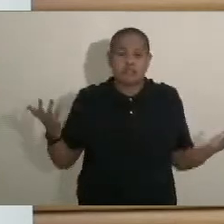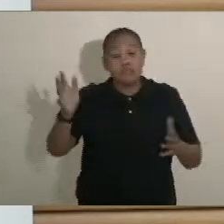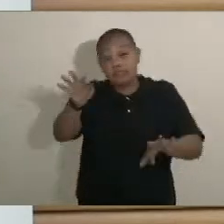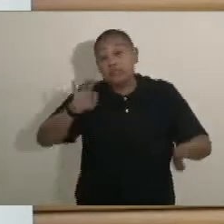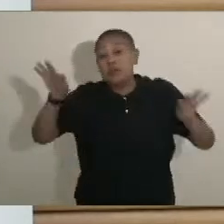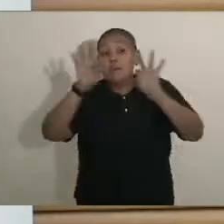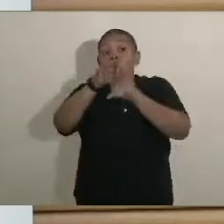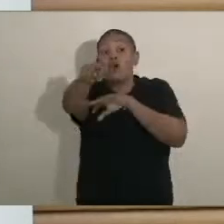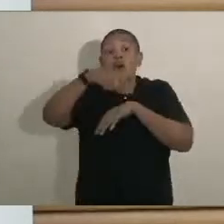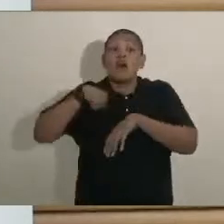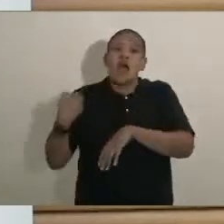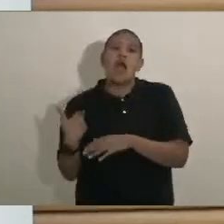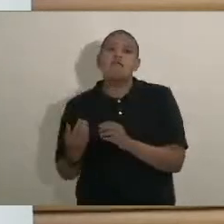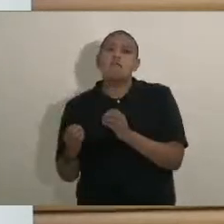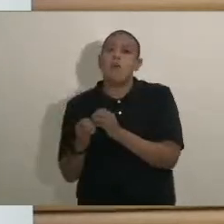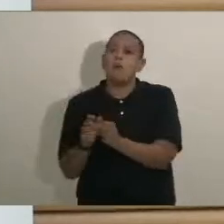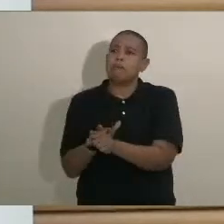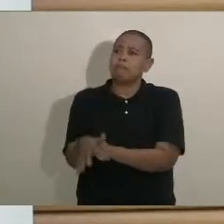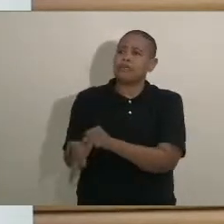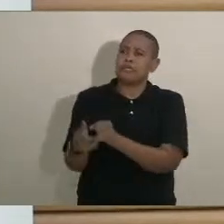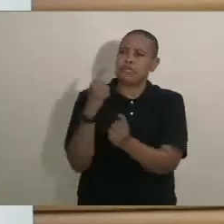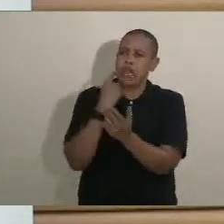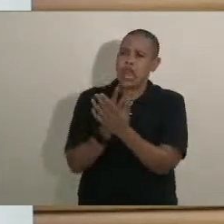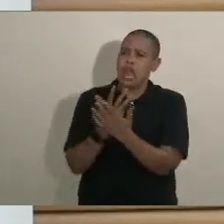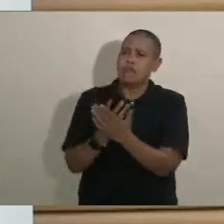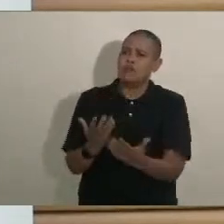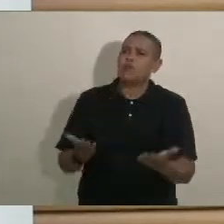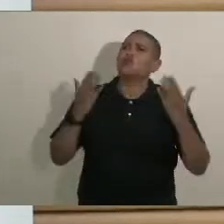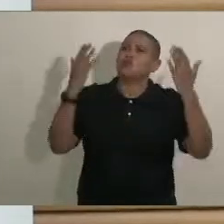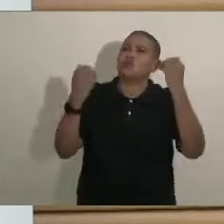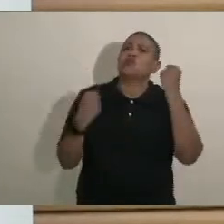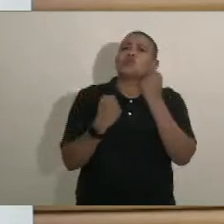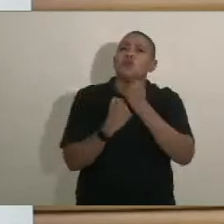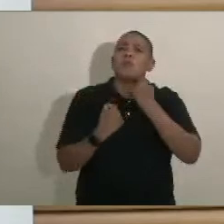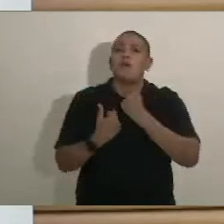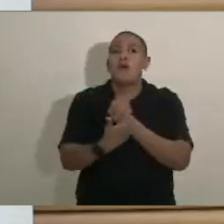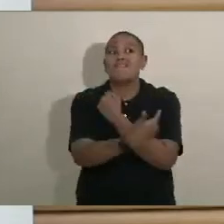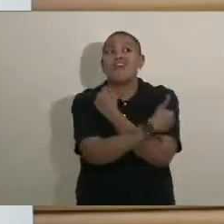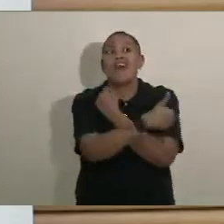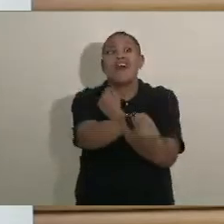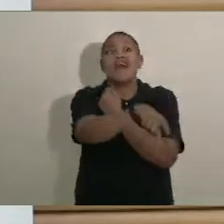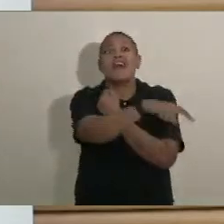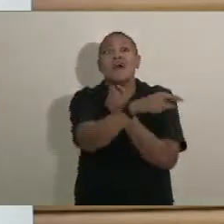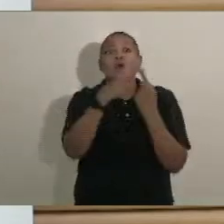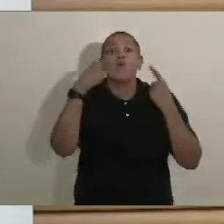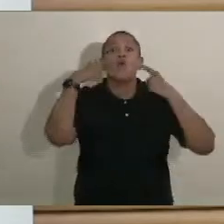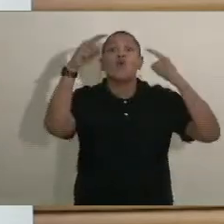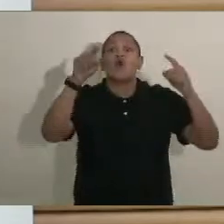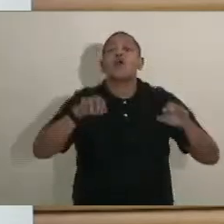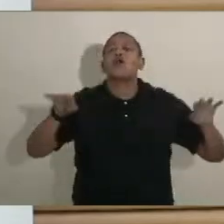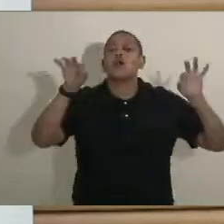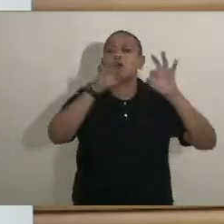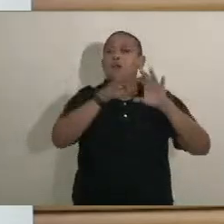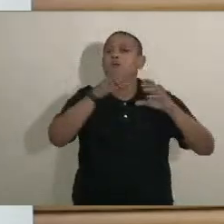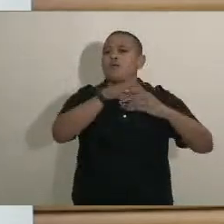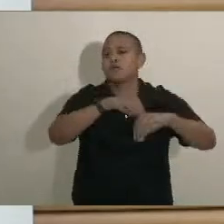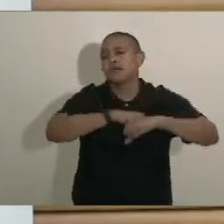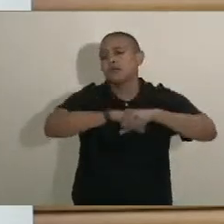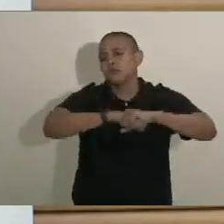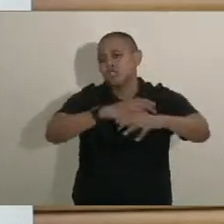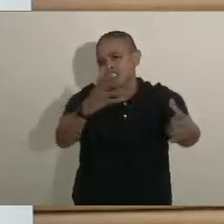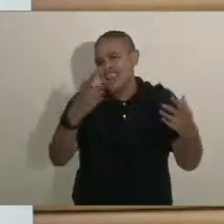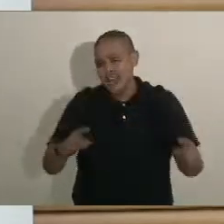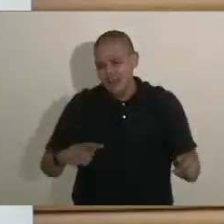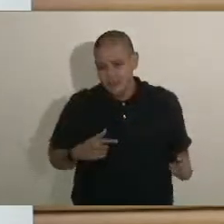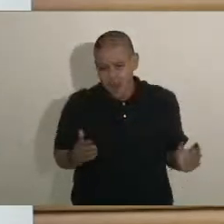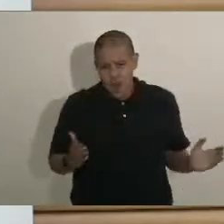have more than enough evidence to suggest and support that vaccinations work as an important form of protection. And so we